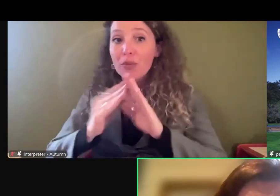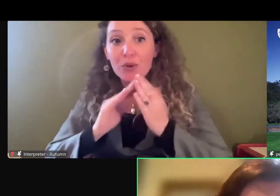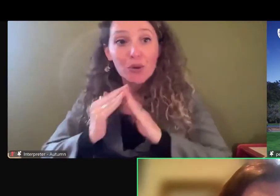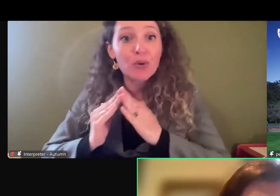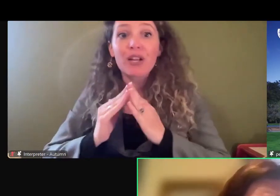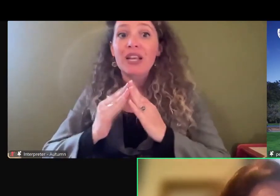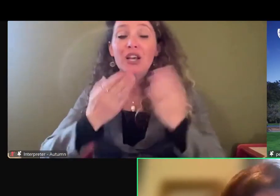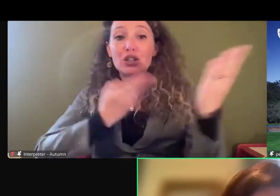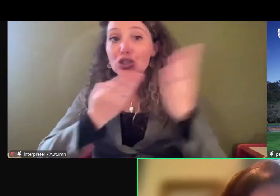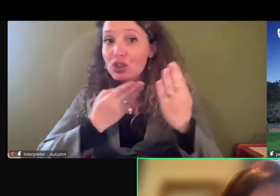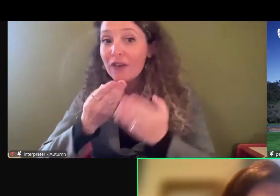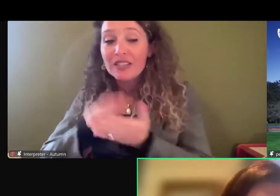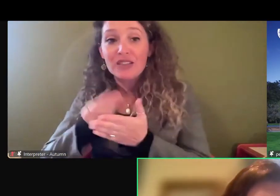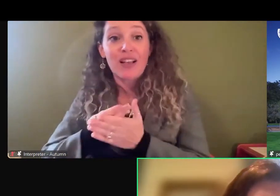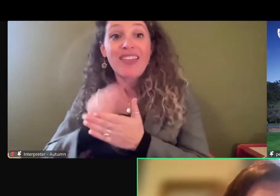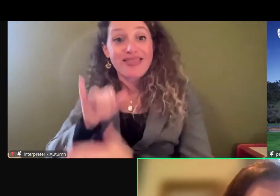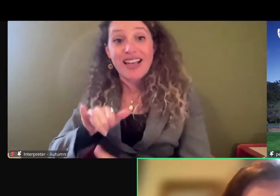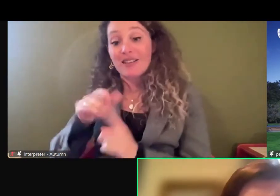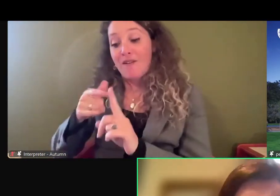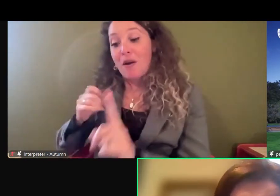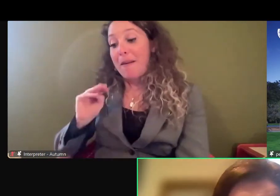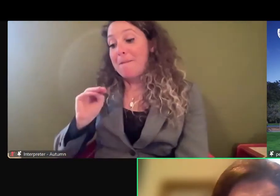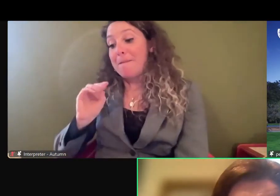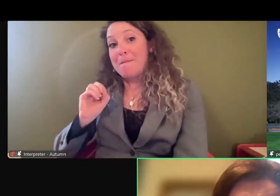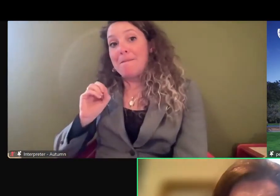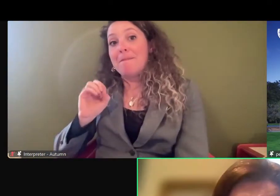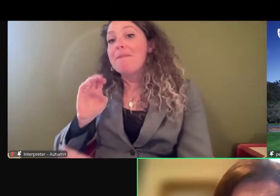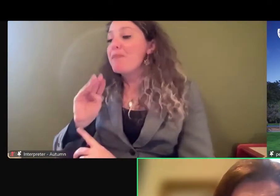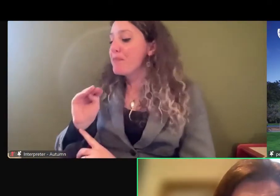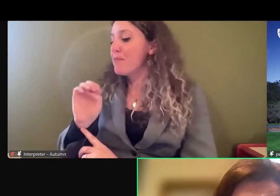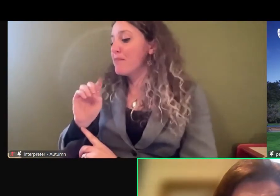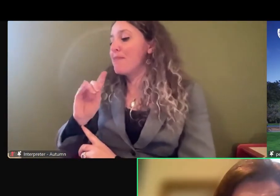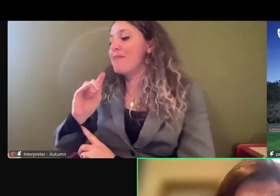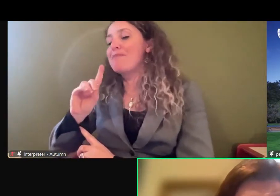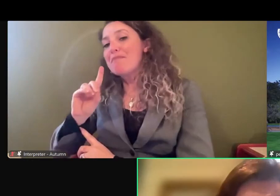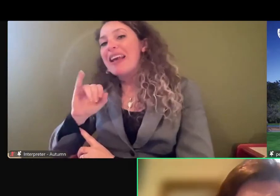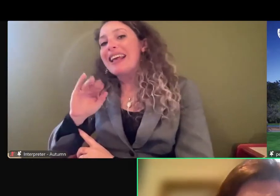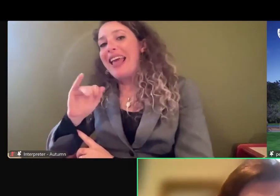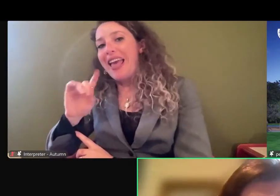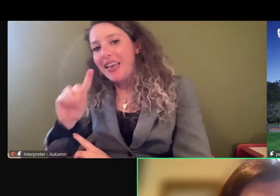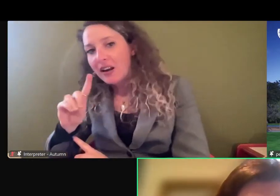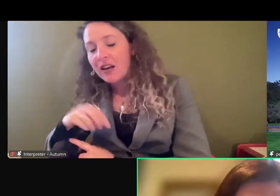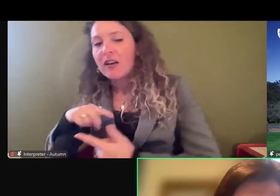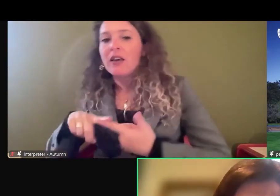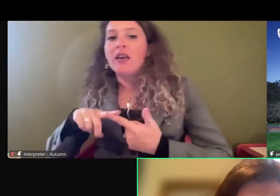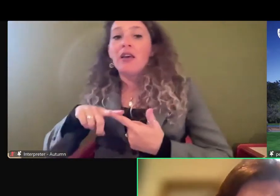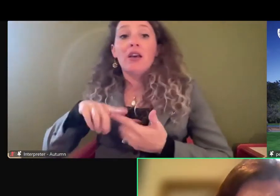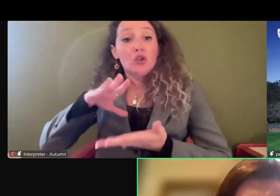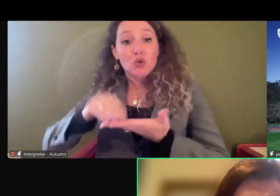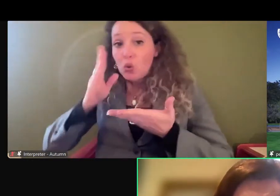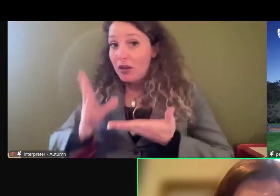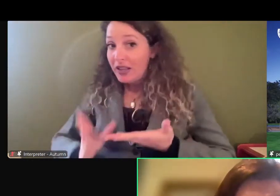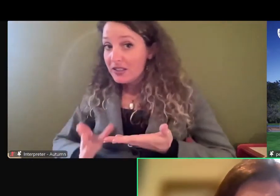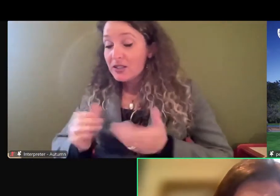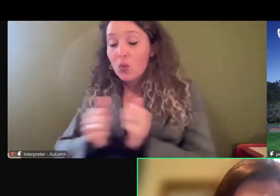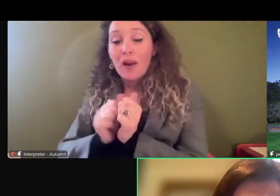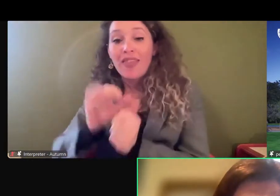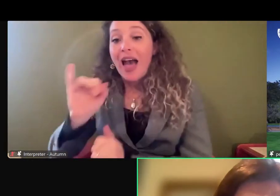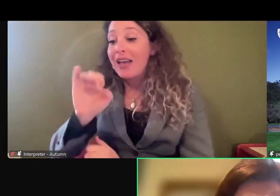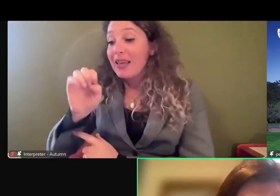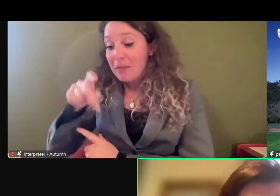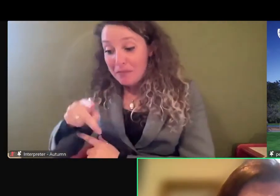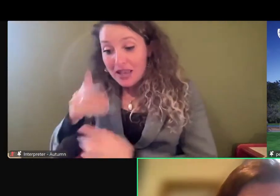funds that are Medicaid dollars. That includes for students with IEP plans,